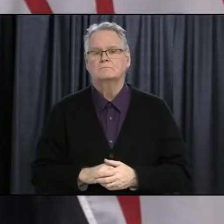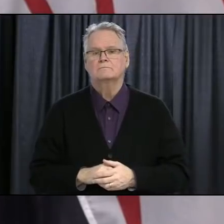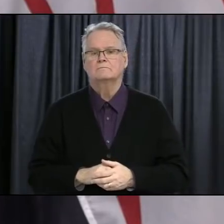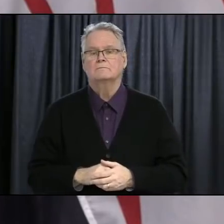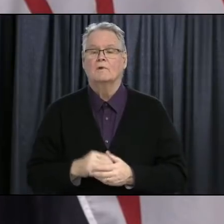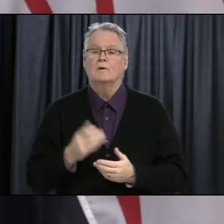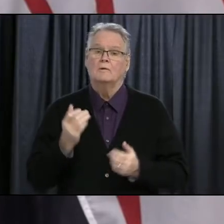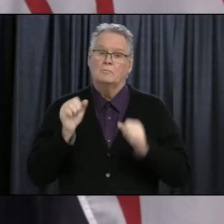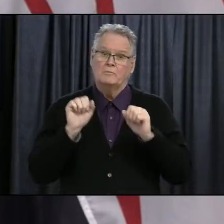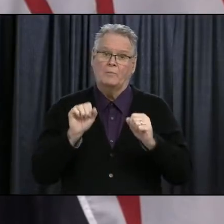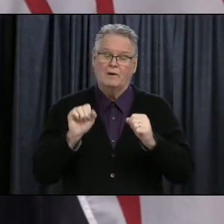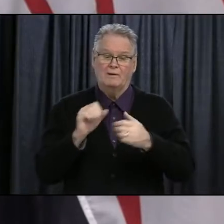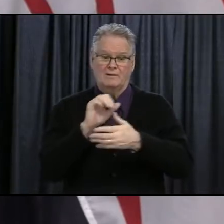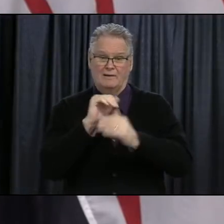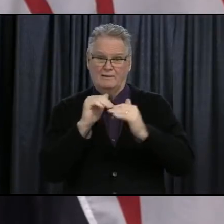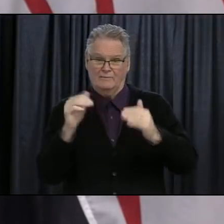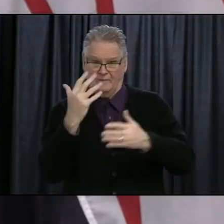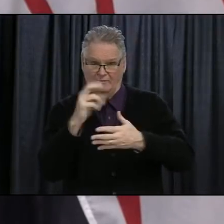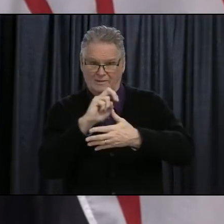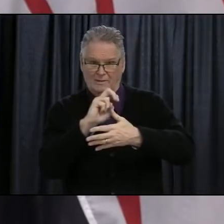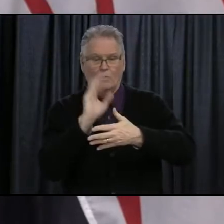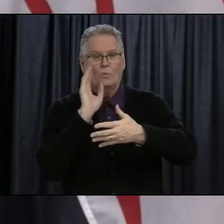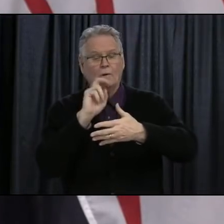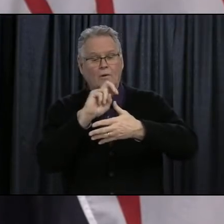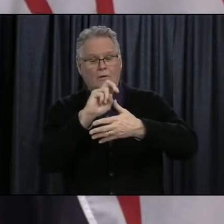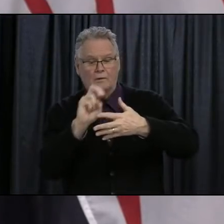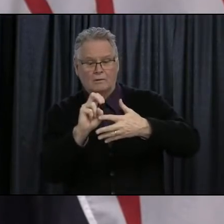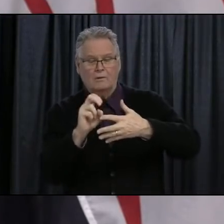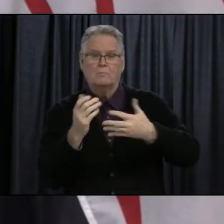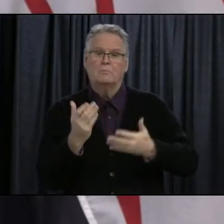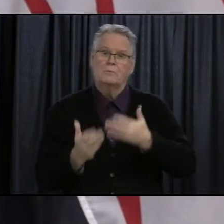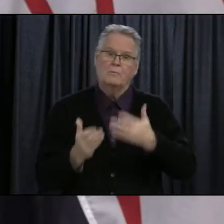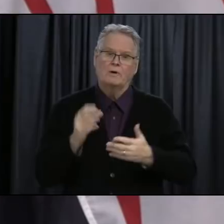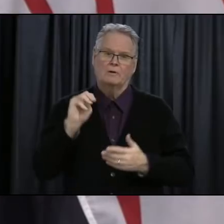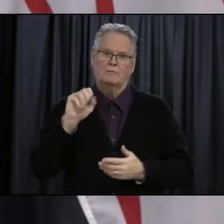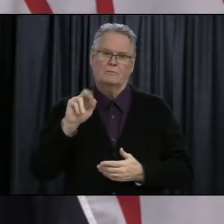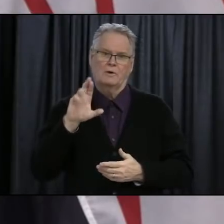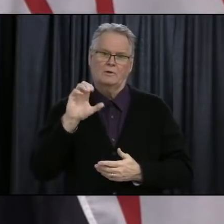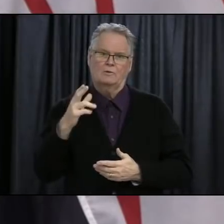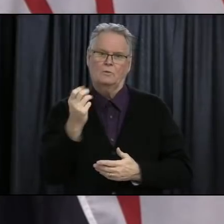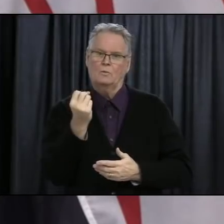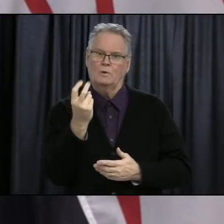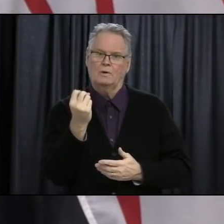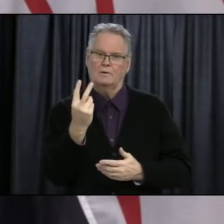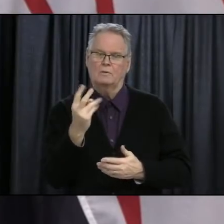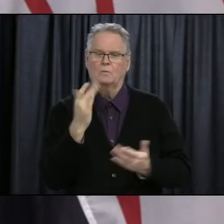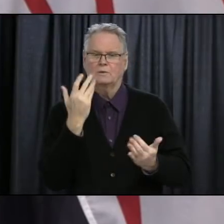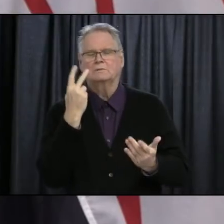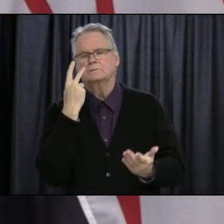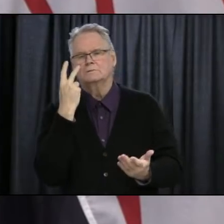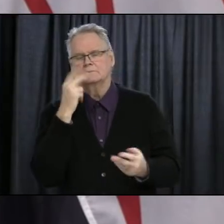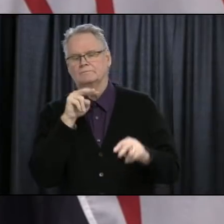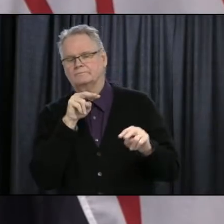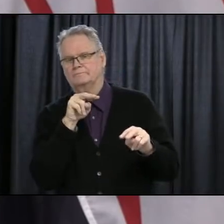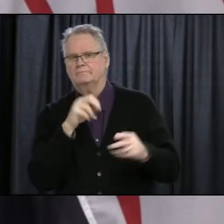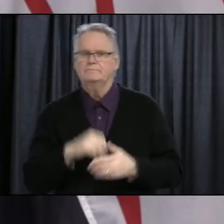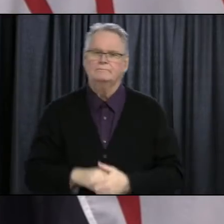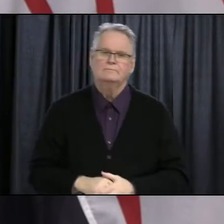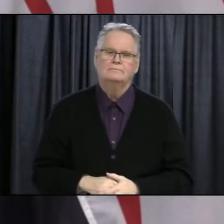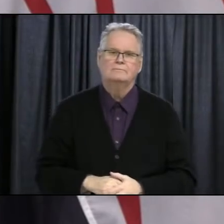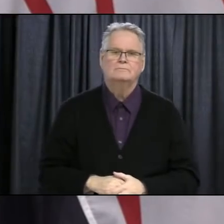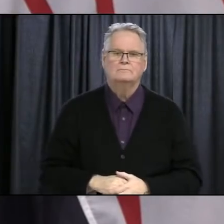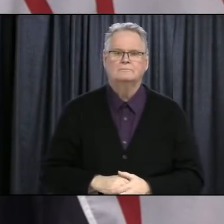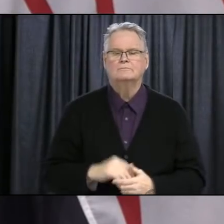live. We need everyone to pay attention to proper mask procedures, particularly in the face of